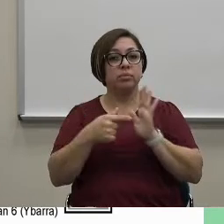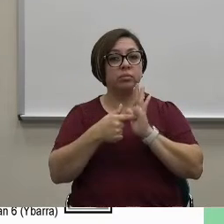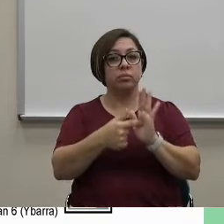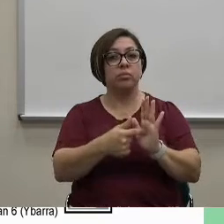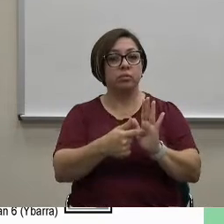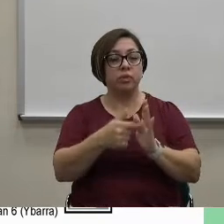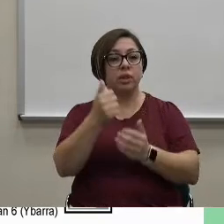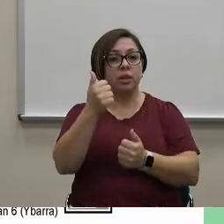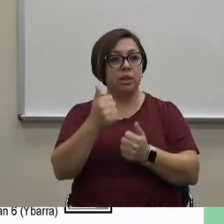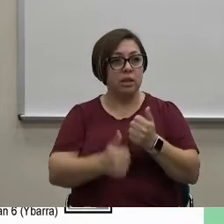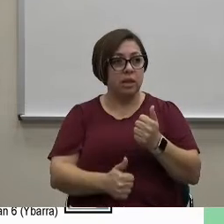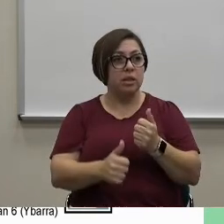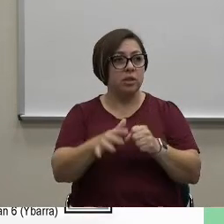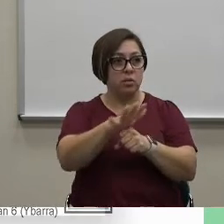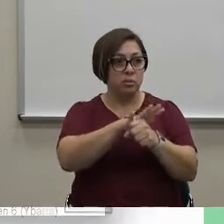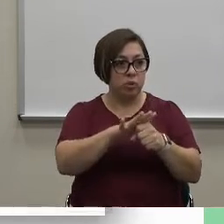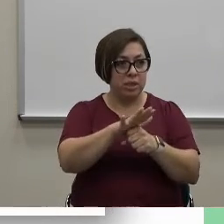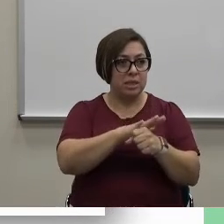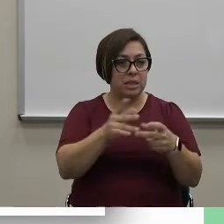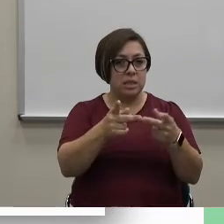they are in the new plan.